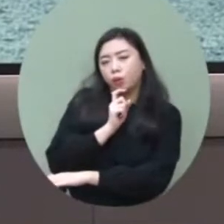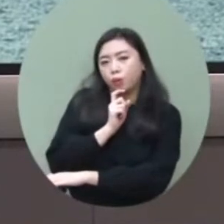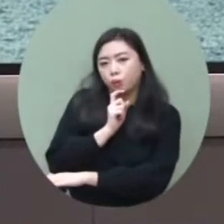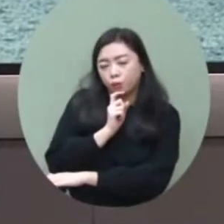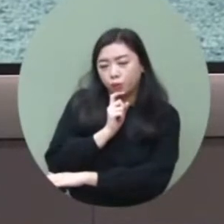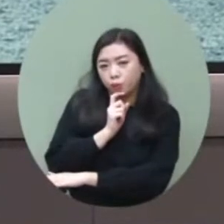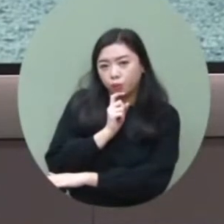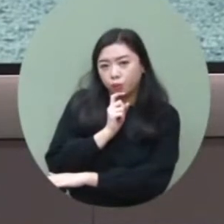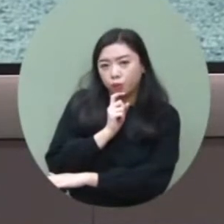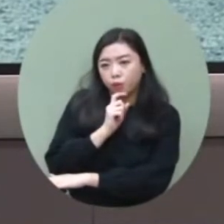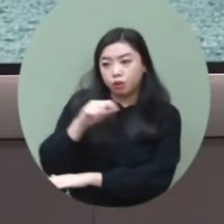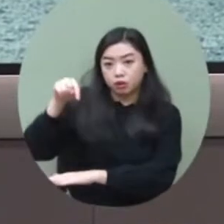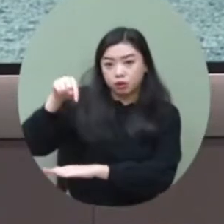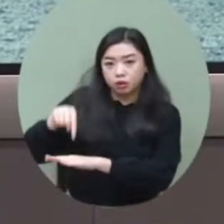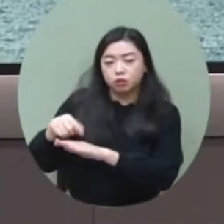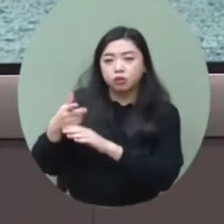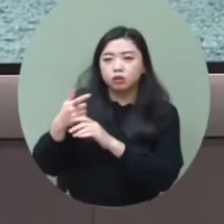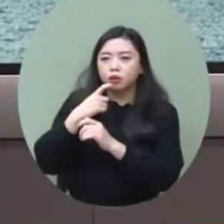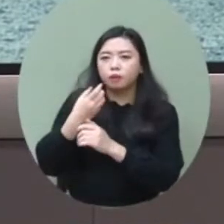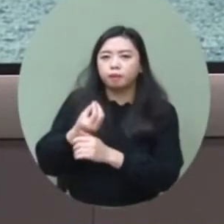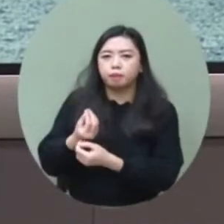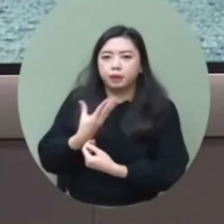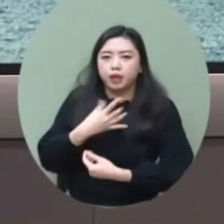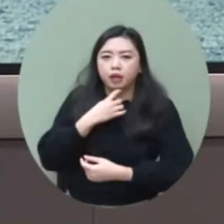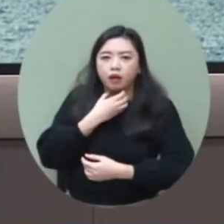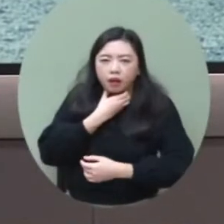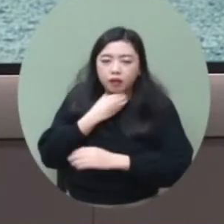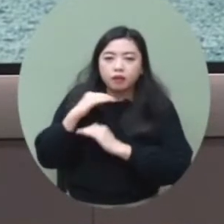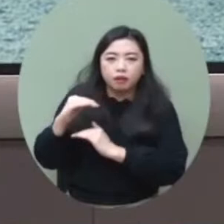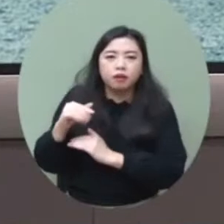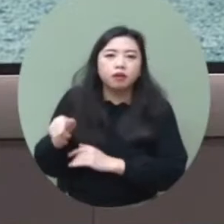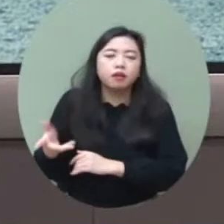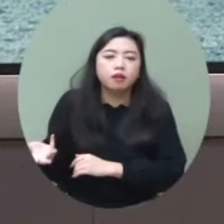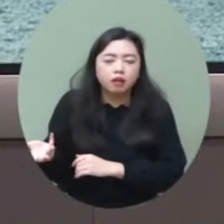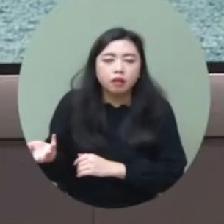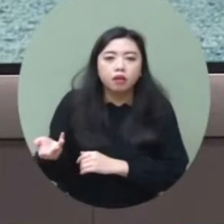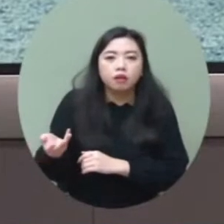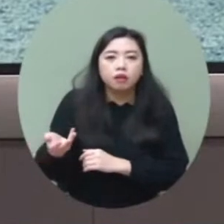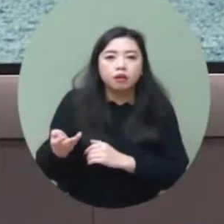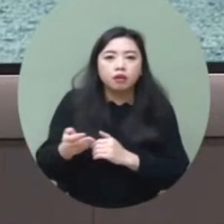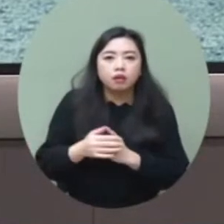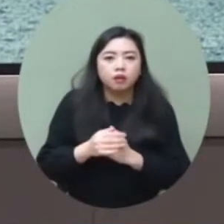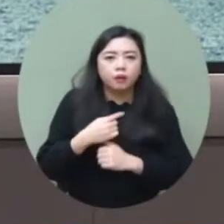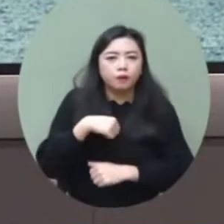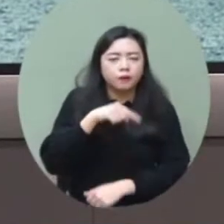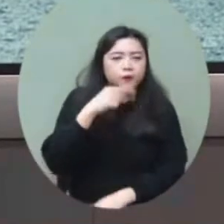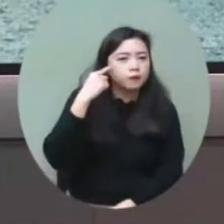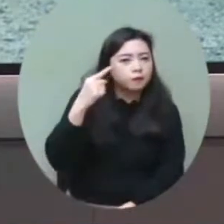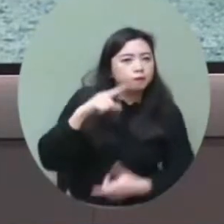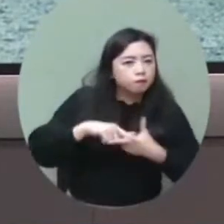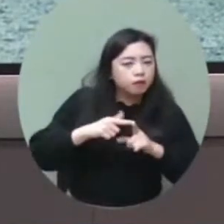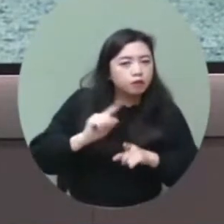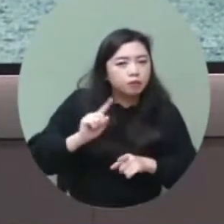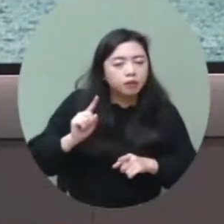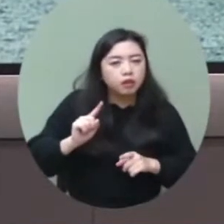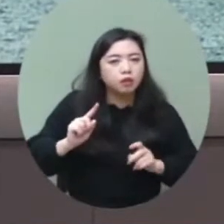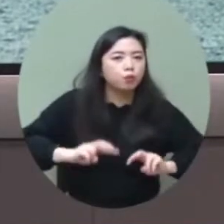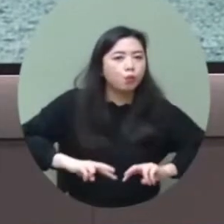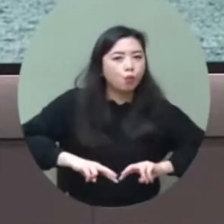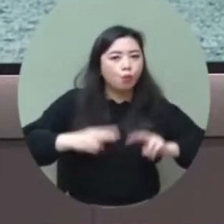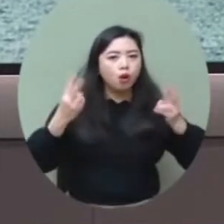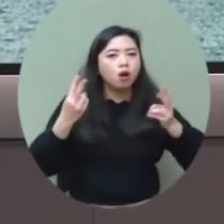will have some limitations. That's why we try to take out all those daily numbers to check the trend.